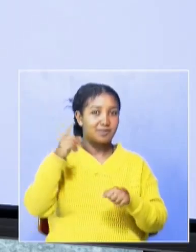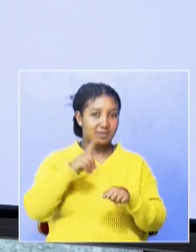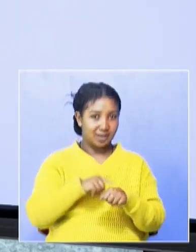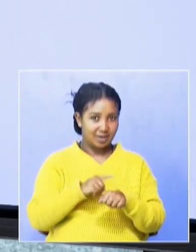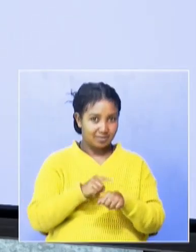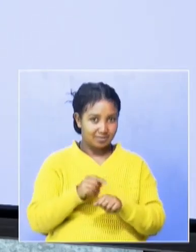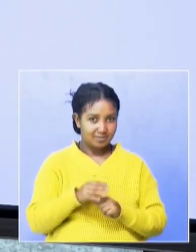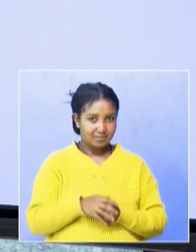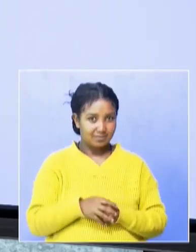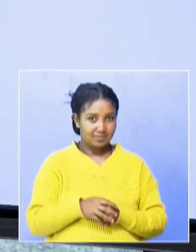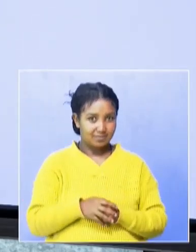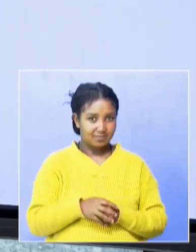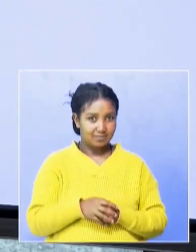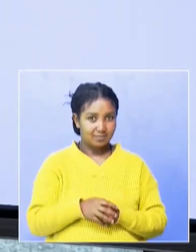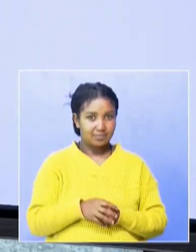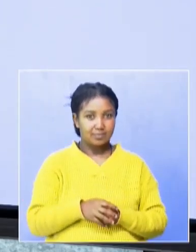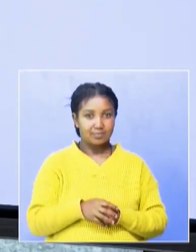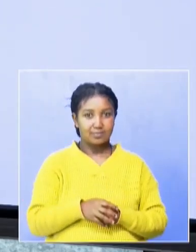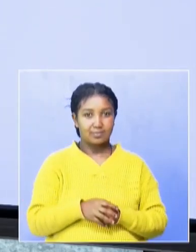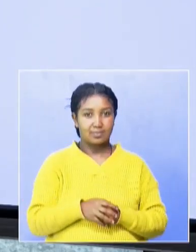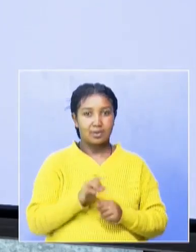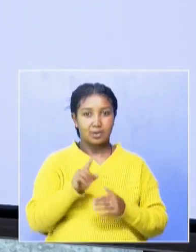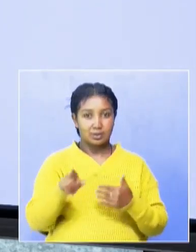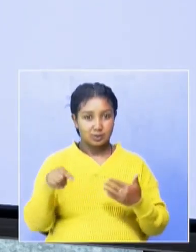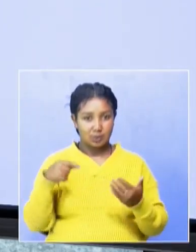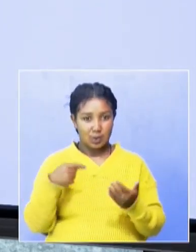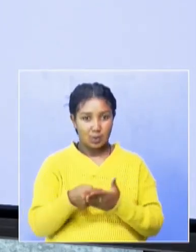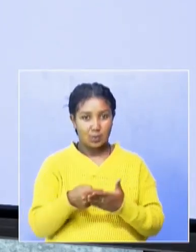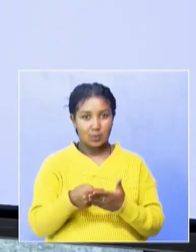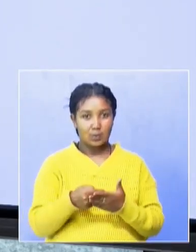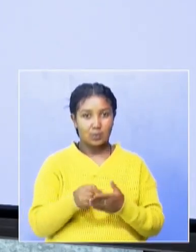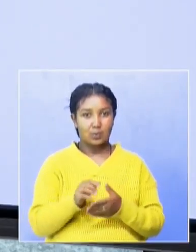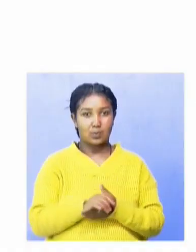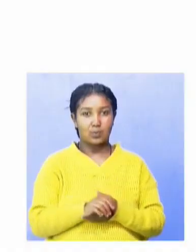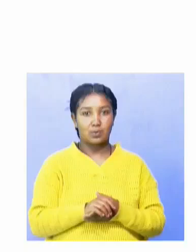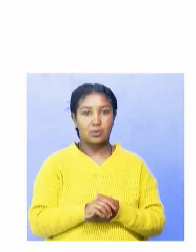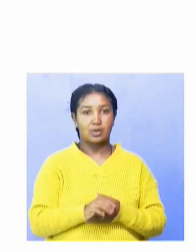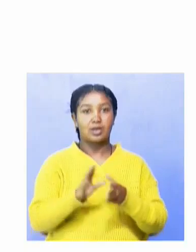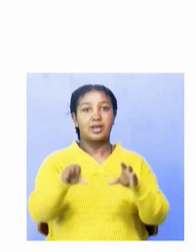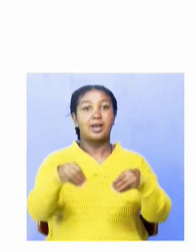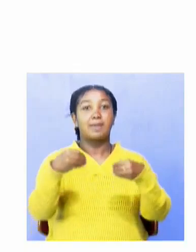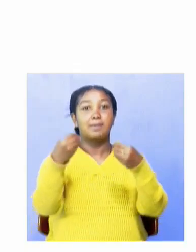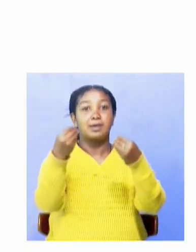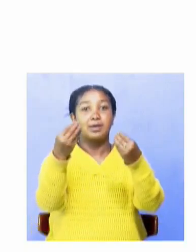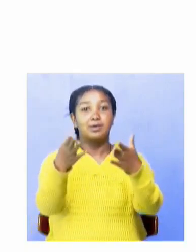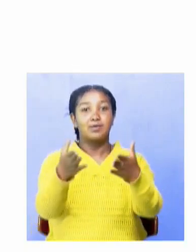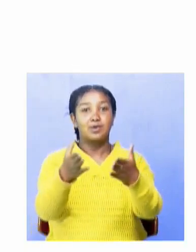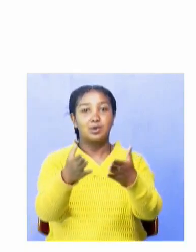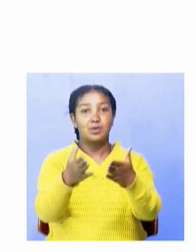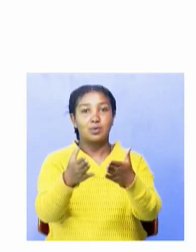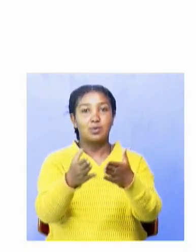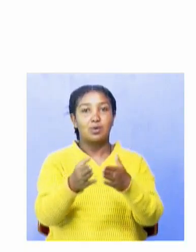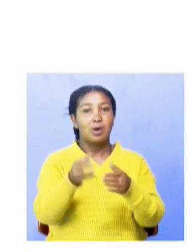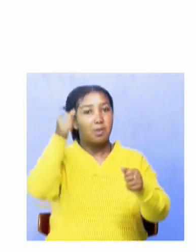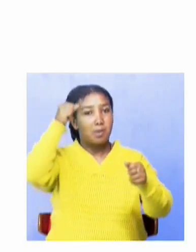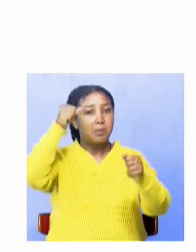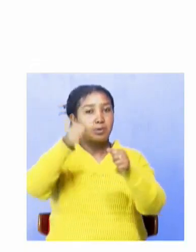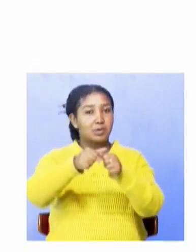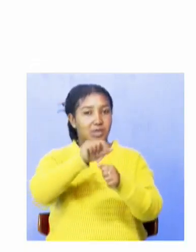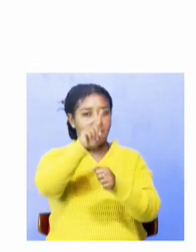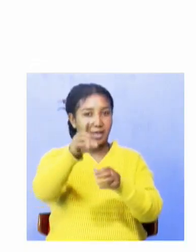lesson. Okay? So, let me give you just brainstorming